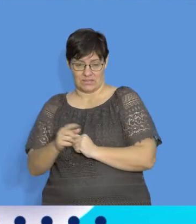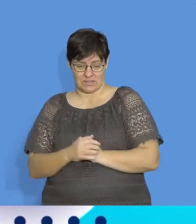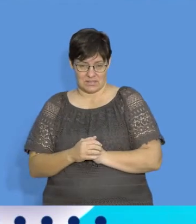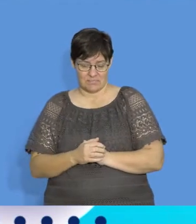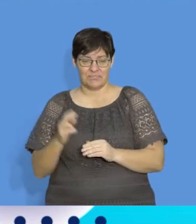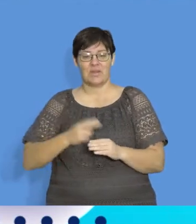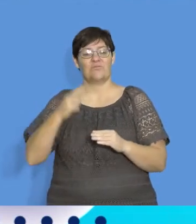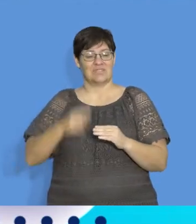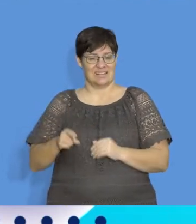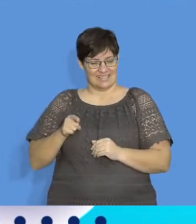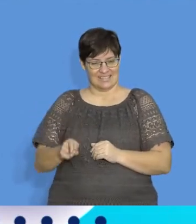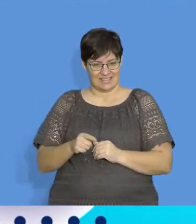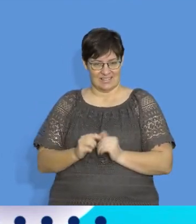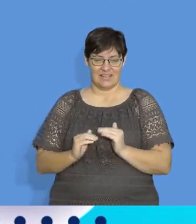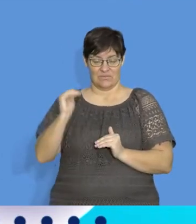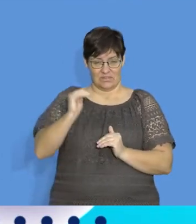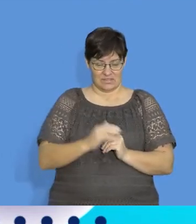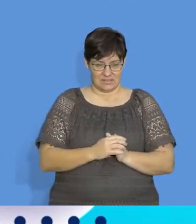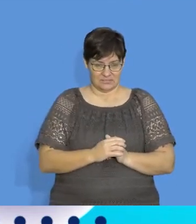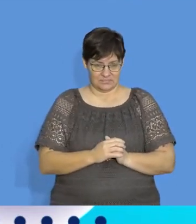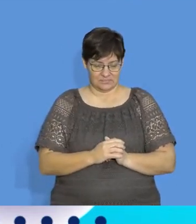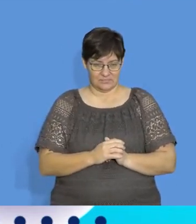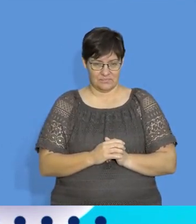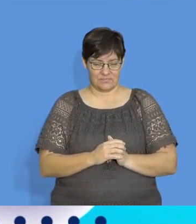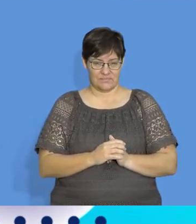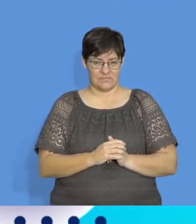happens? My results increase also.